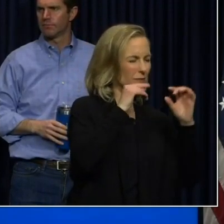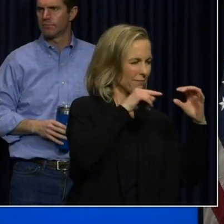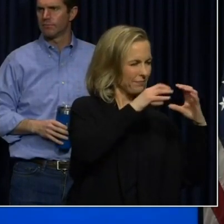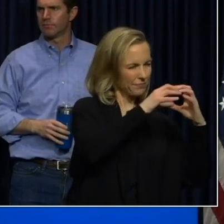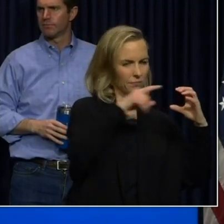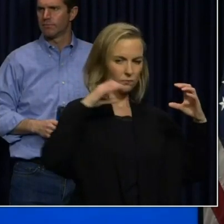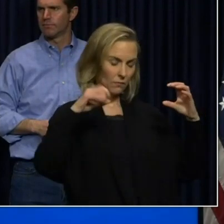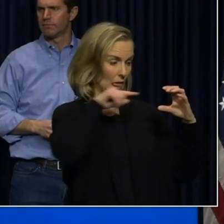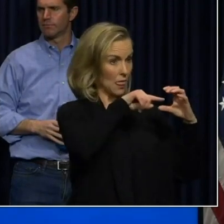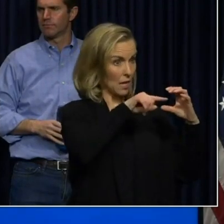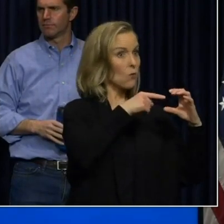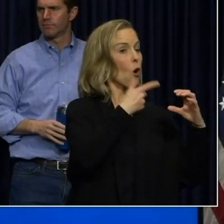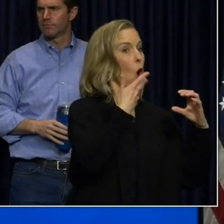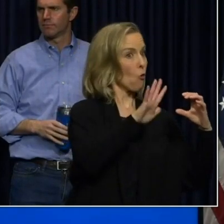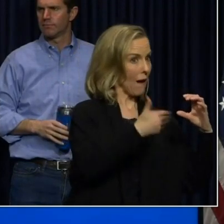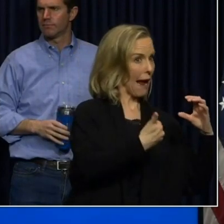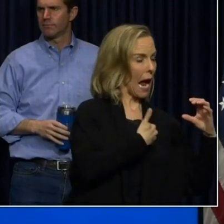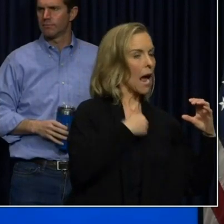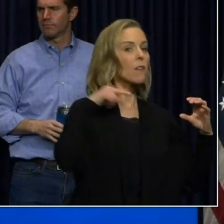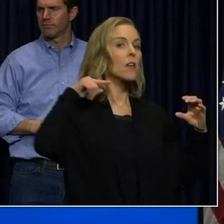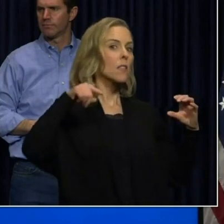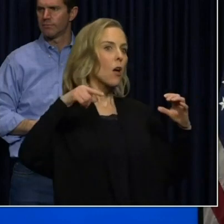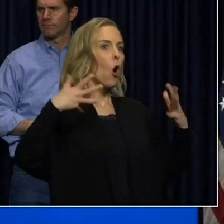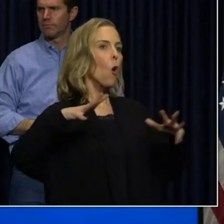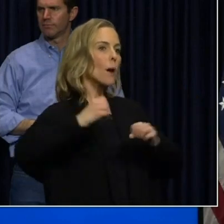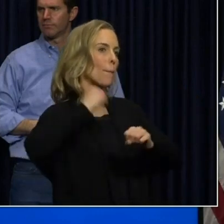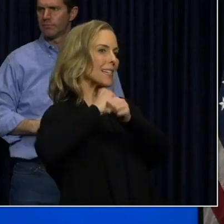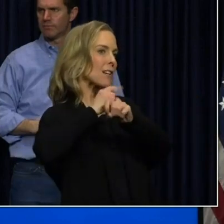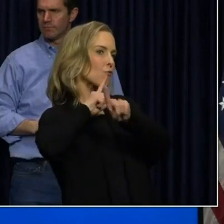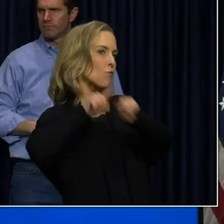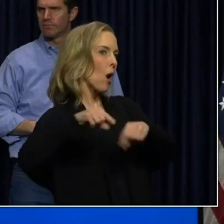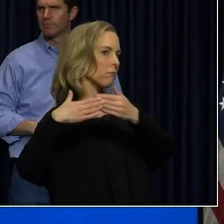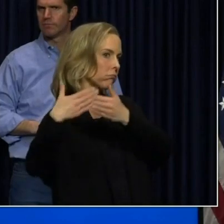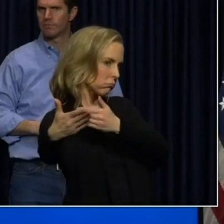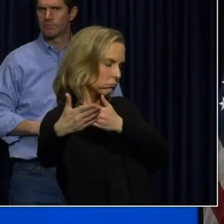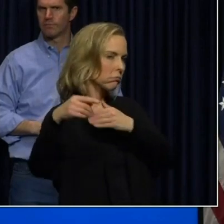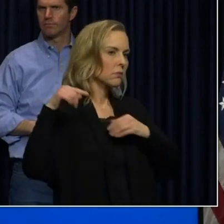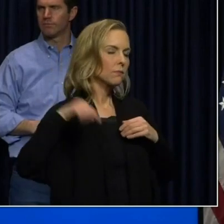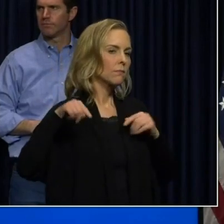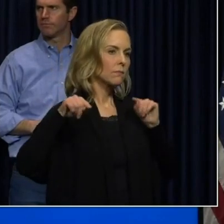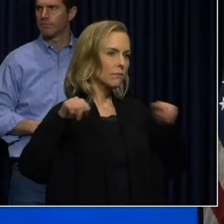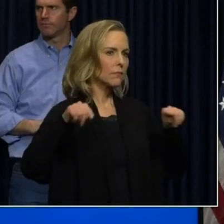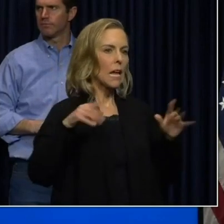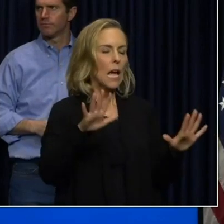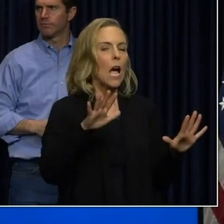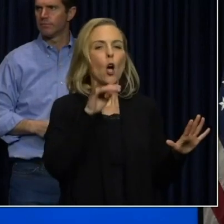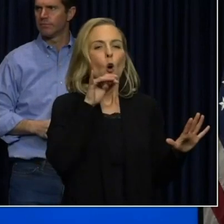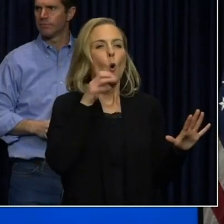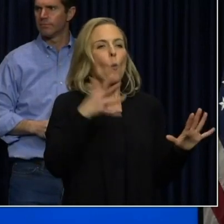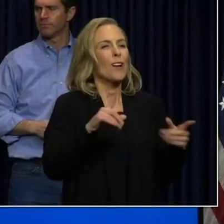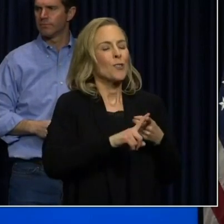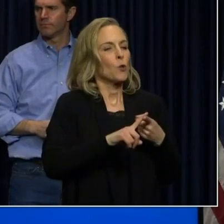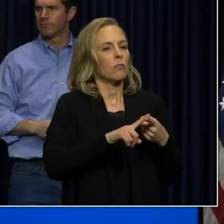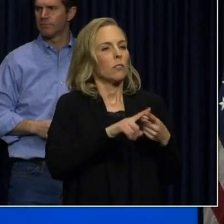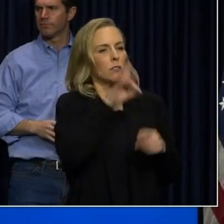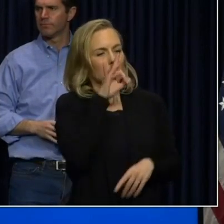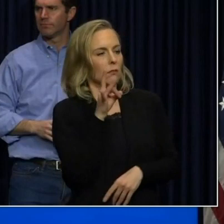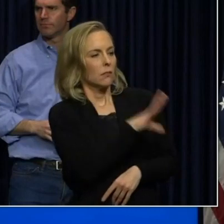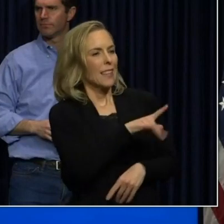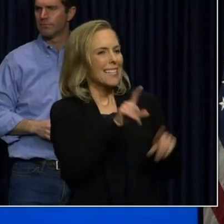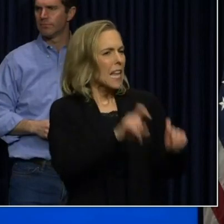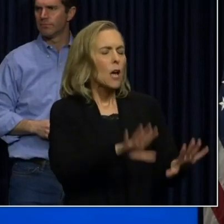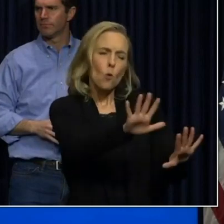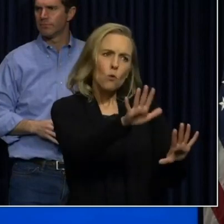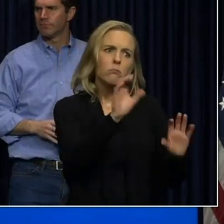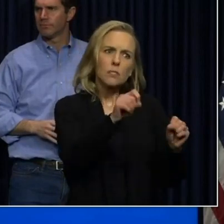to have produced an immune response that will protect you going forward. I don't want to disparage these tests. These tests are going to be